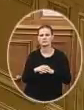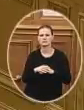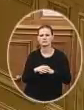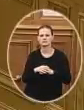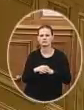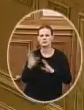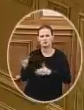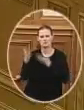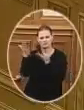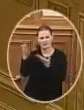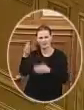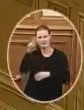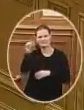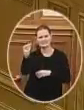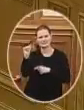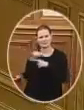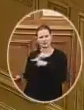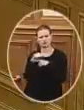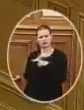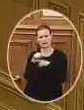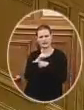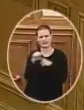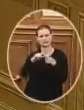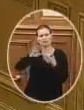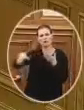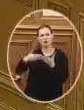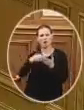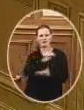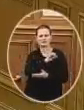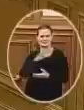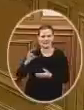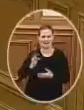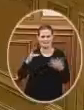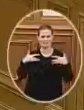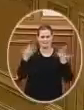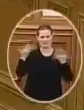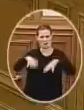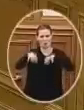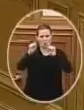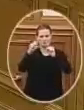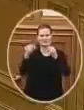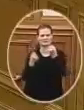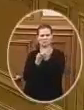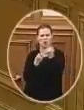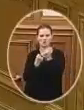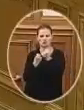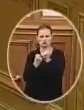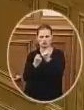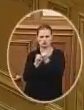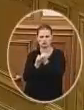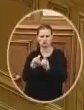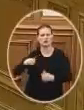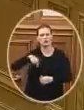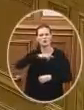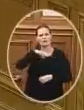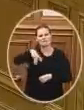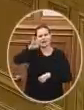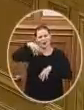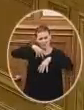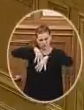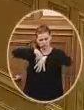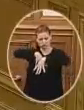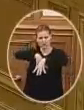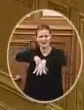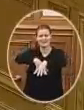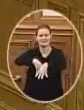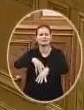providing disability etiquette training to all staff, event hosts, and sponsors. And what we found at the parade, as far as the